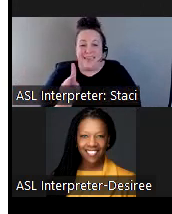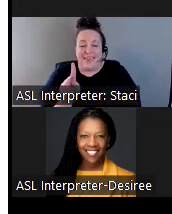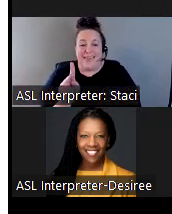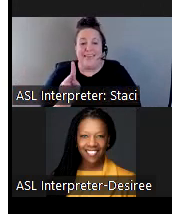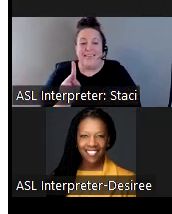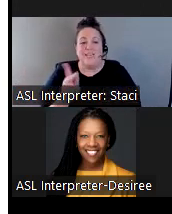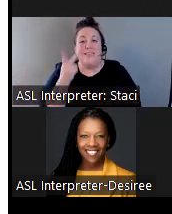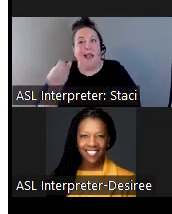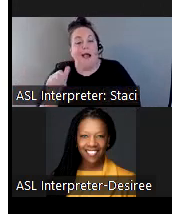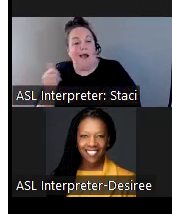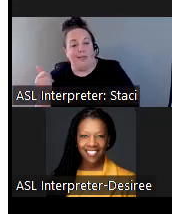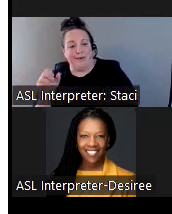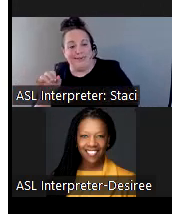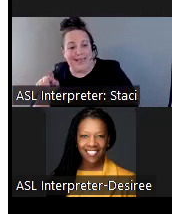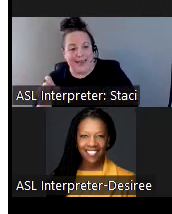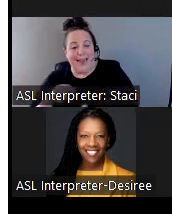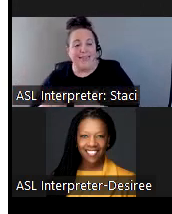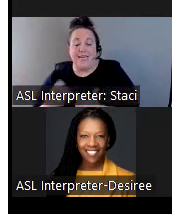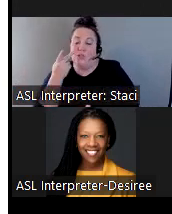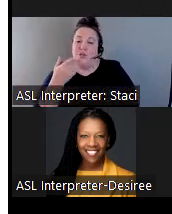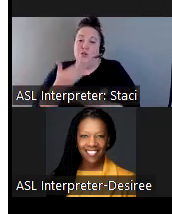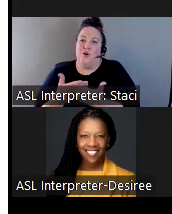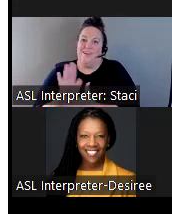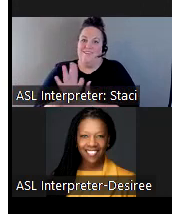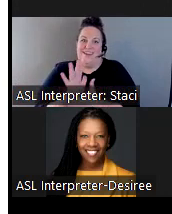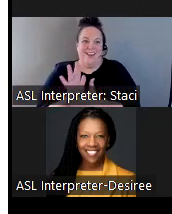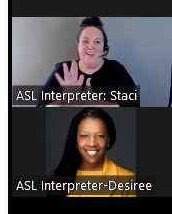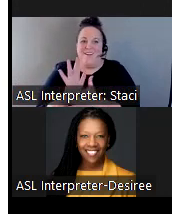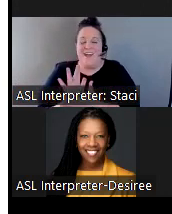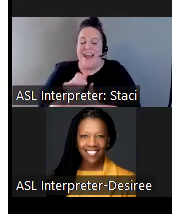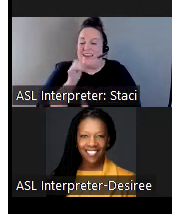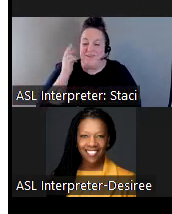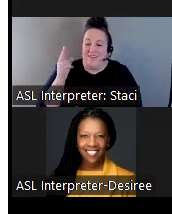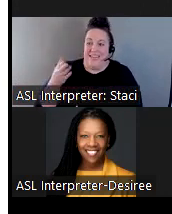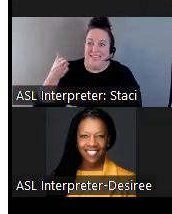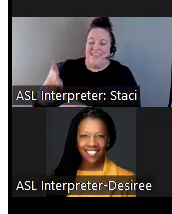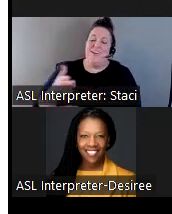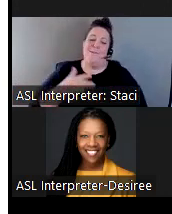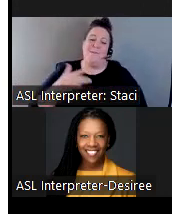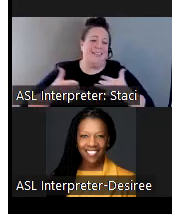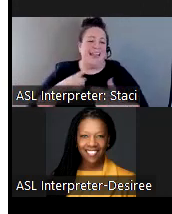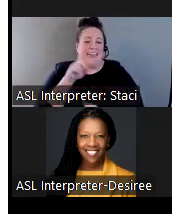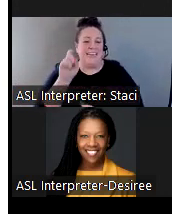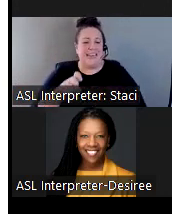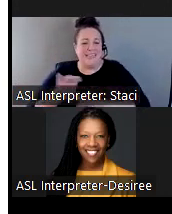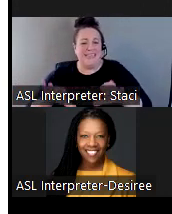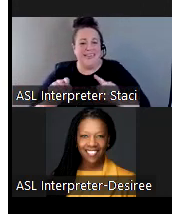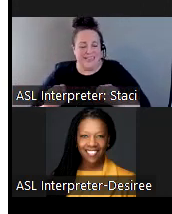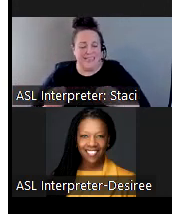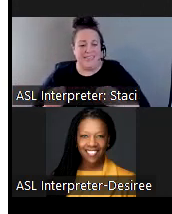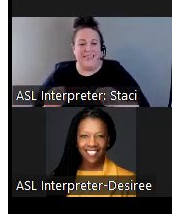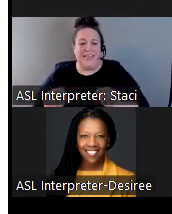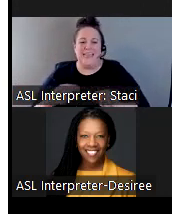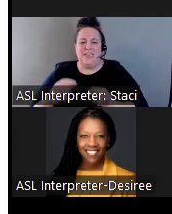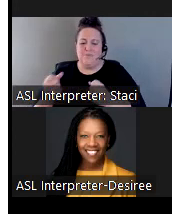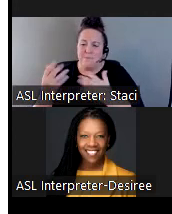slide where it's a good video. I honestly didn't even know it existed, so I'm really excited Texas did this. It's been around